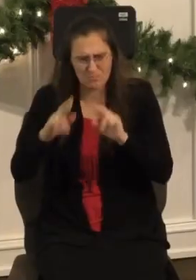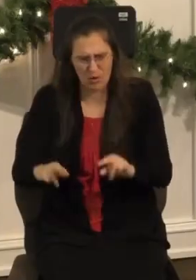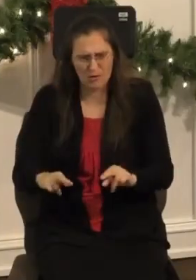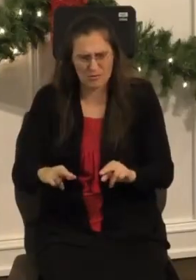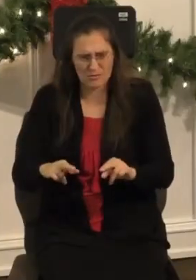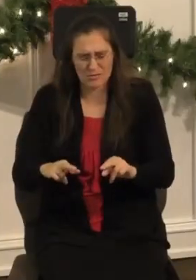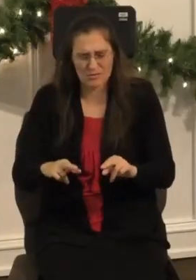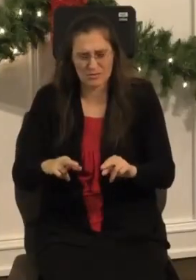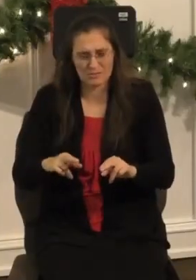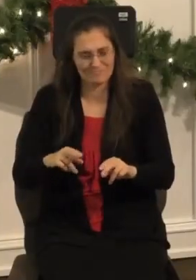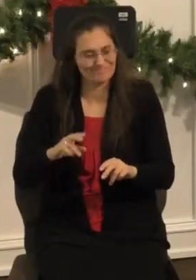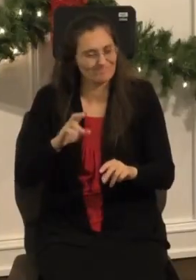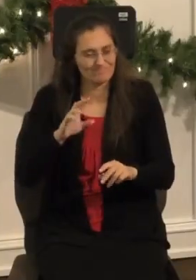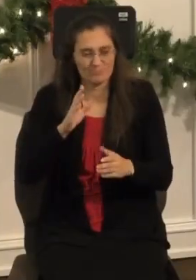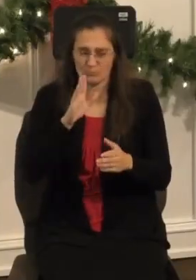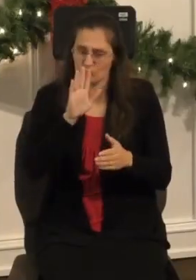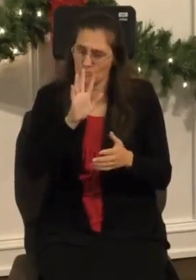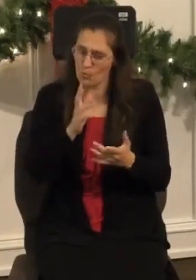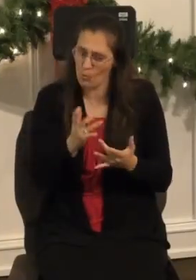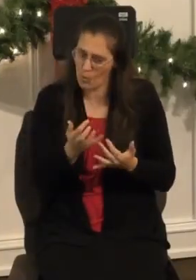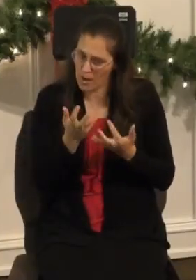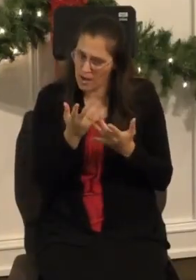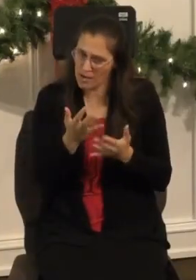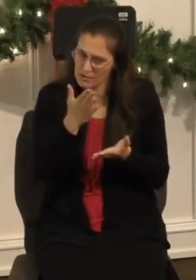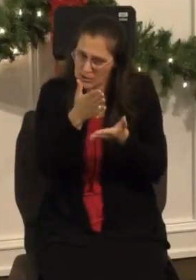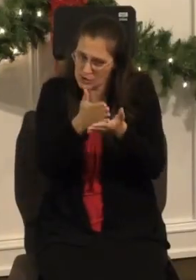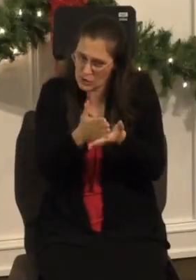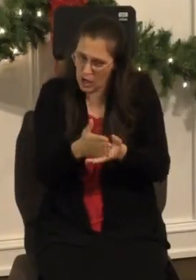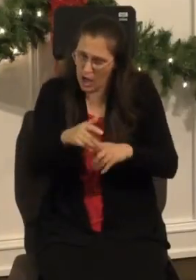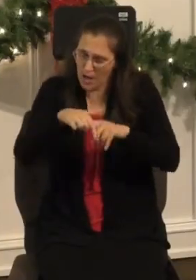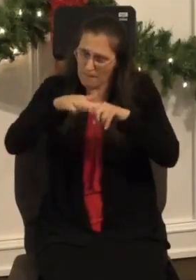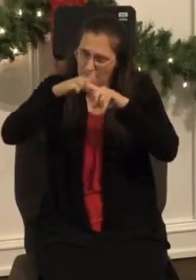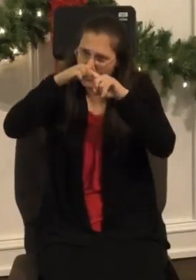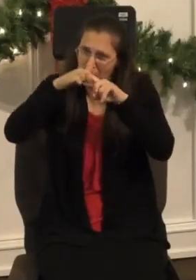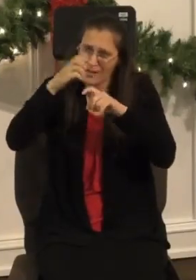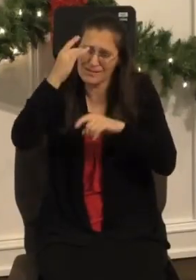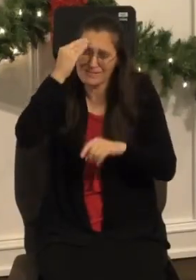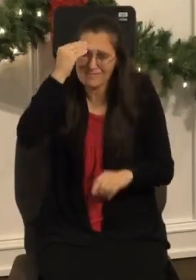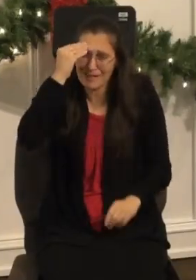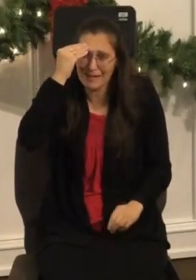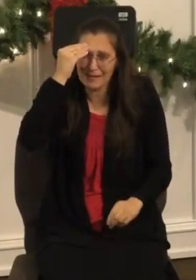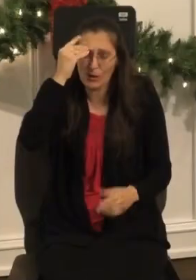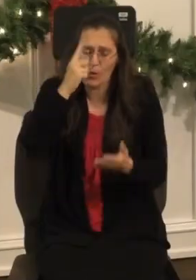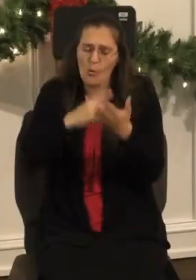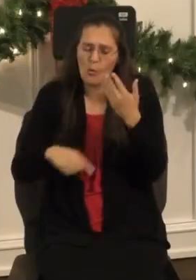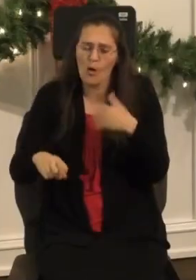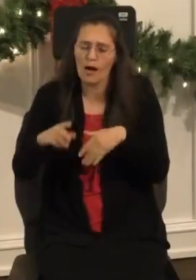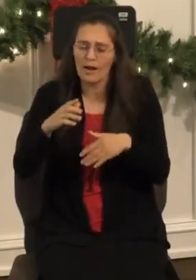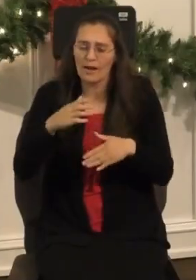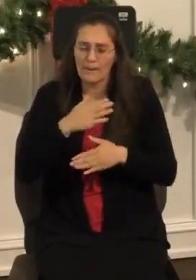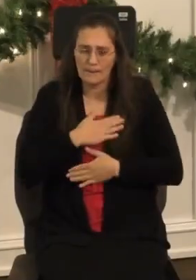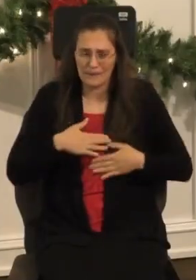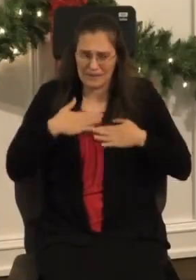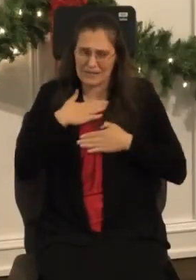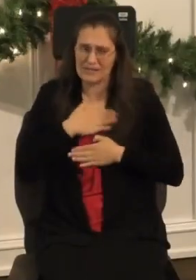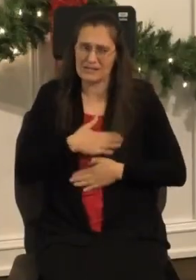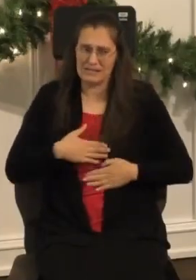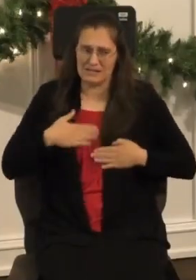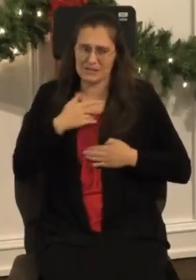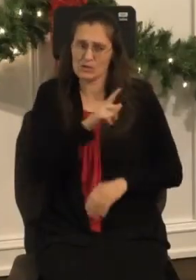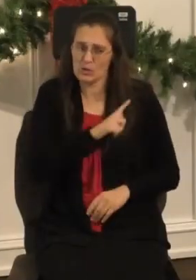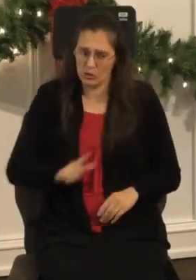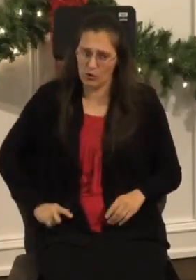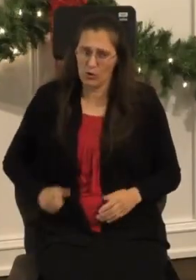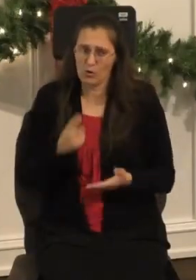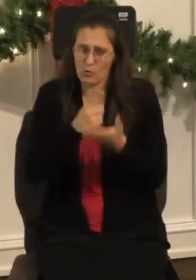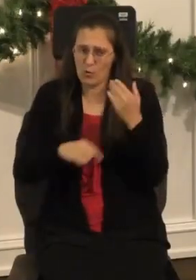rather than that, I want you to stop and think, wait a minute, what would please the Lord right now? What would bring glory to